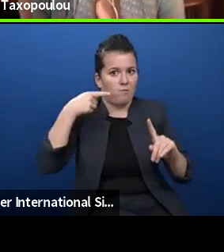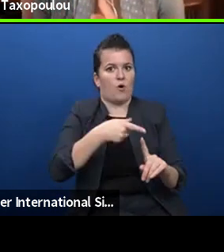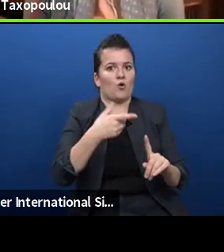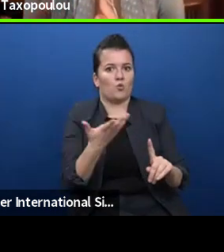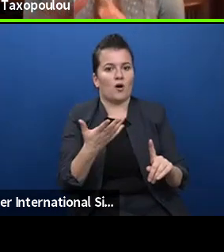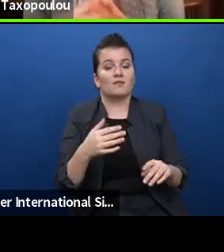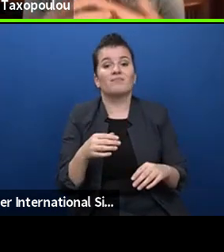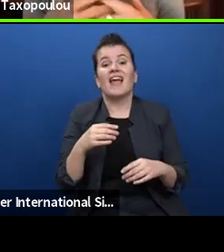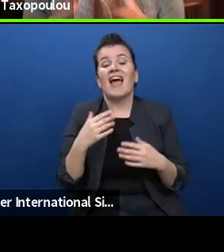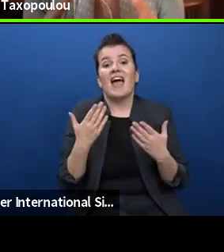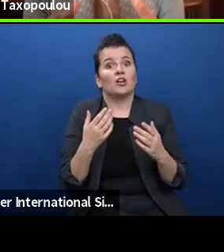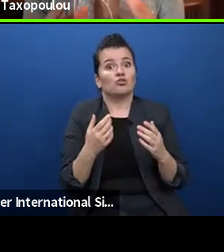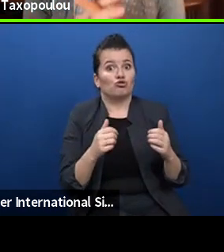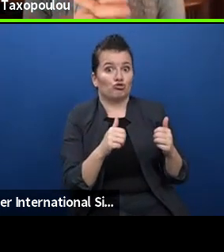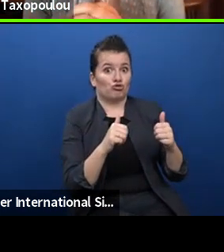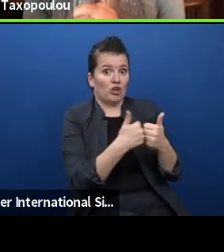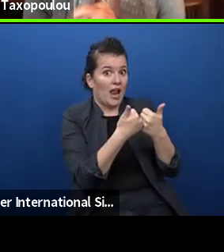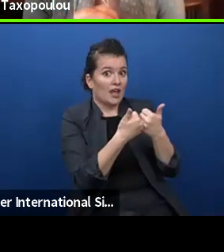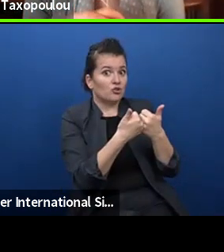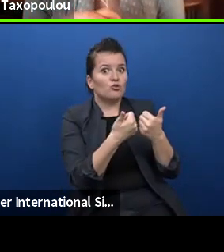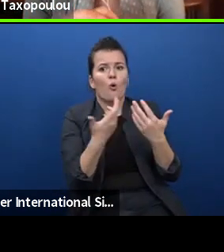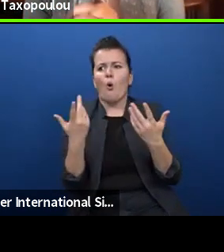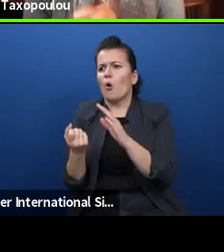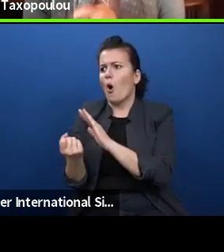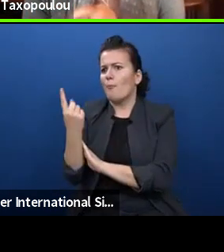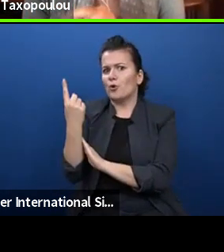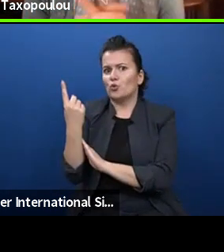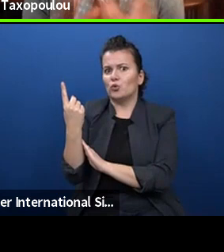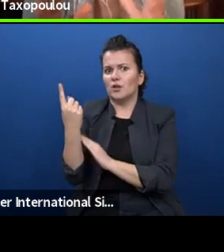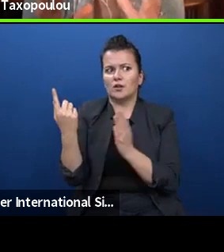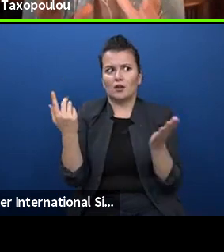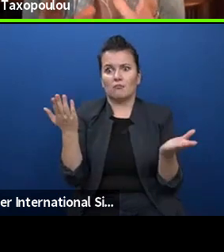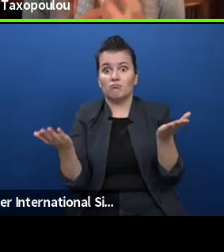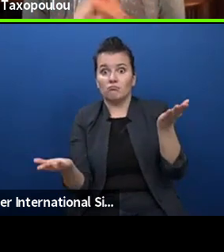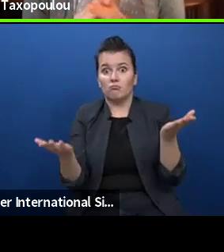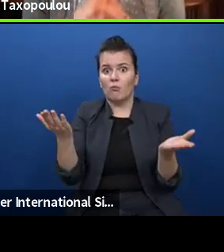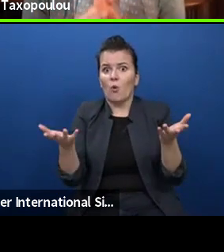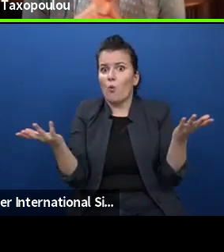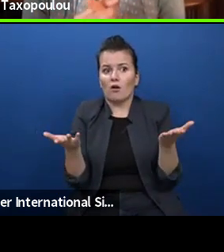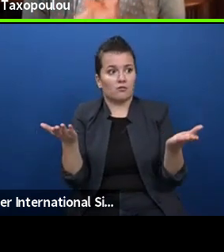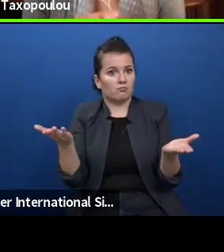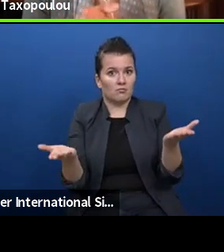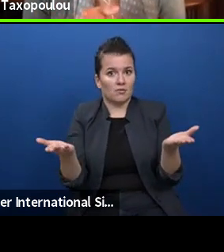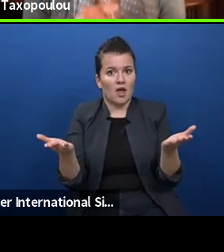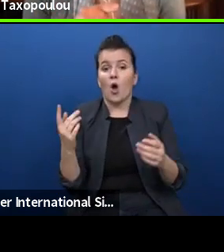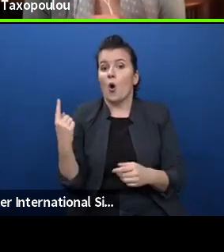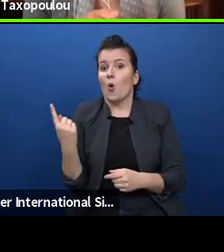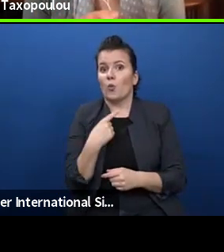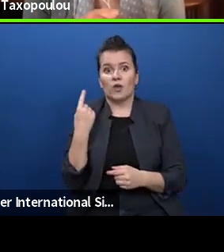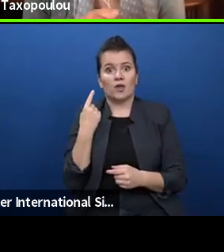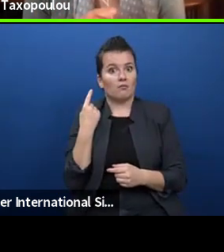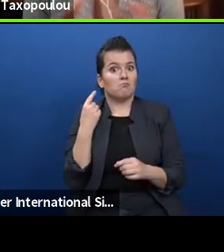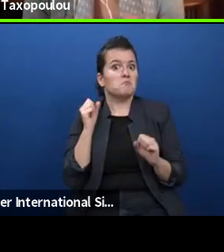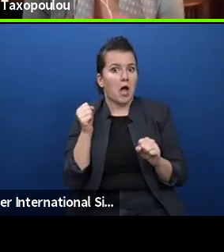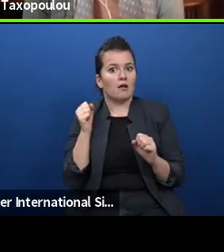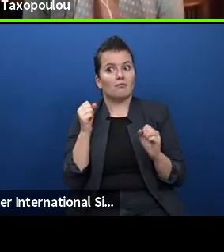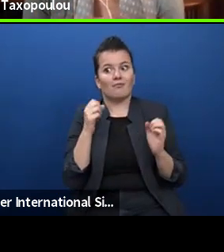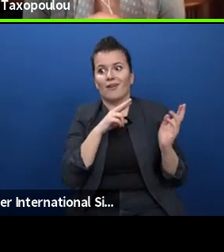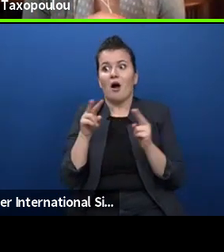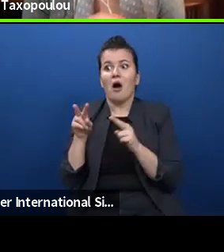it an opportunity? I'm personally very confident that we may choose to look at it as an opportunity. And